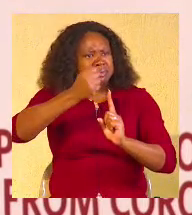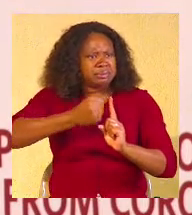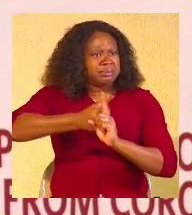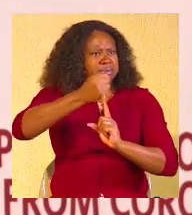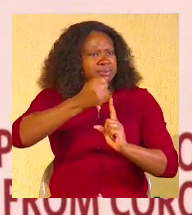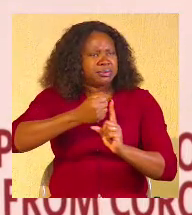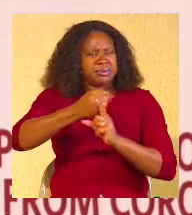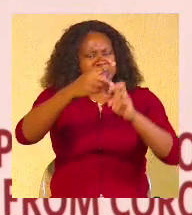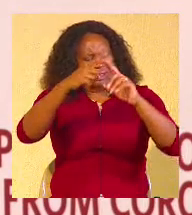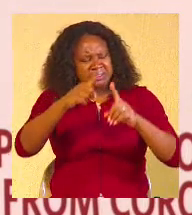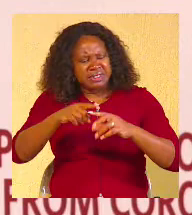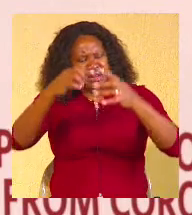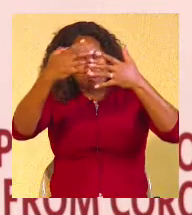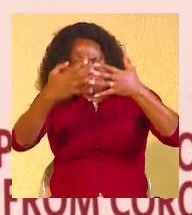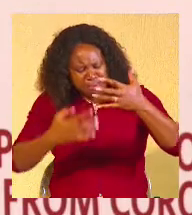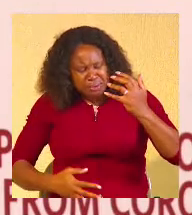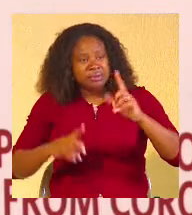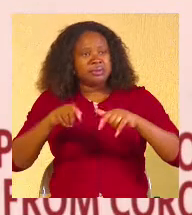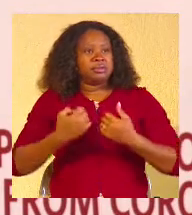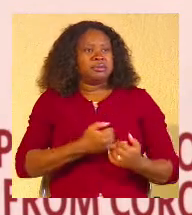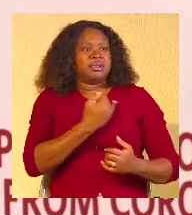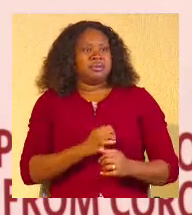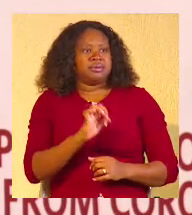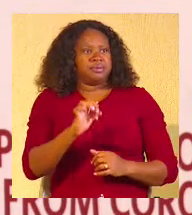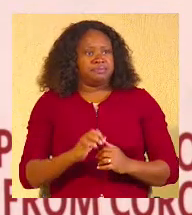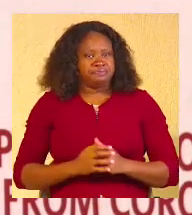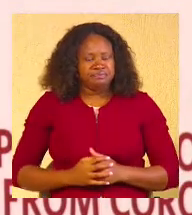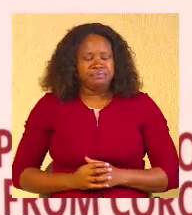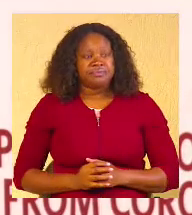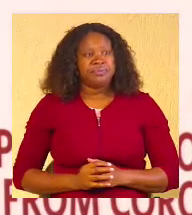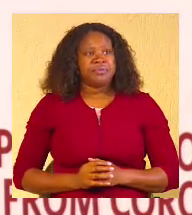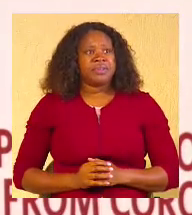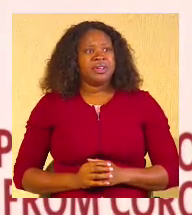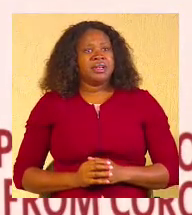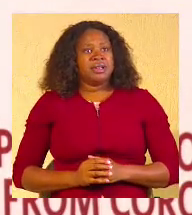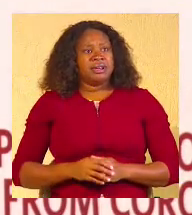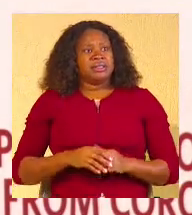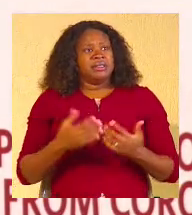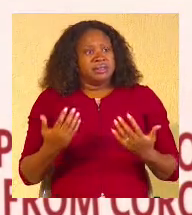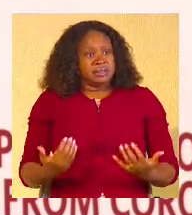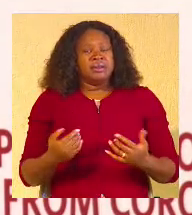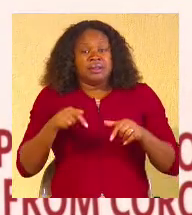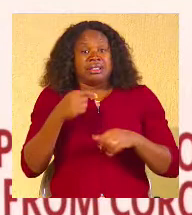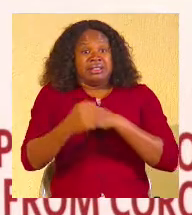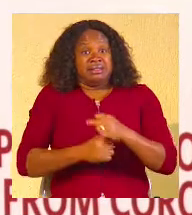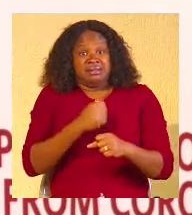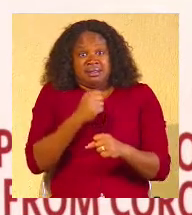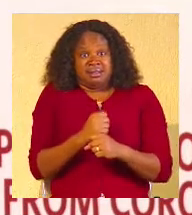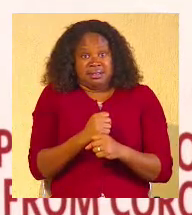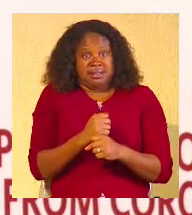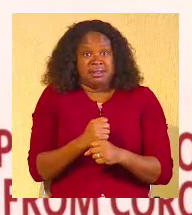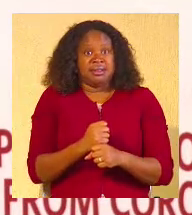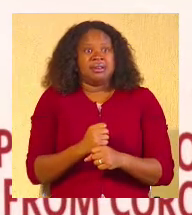on issues that affect their daily lives. Needless to say, this year, we